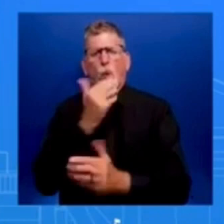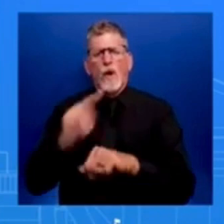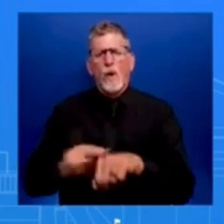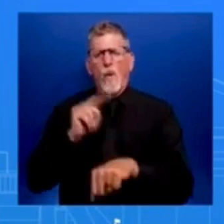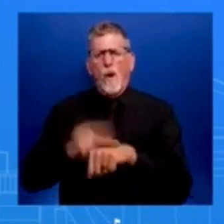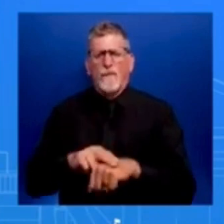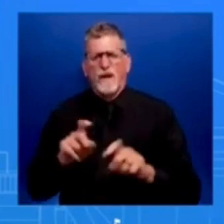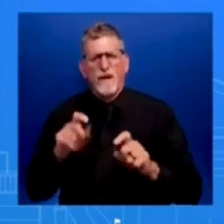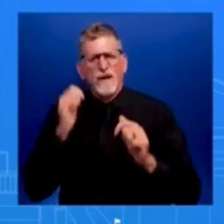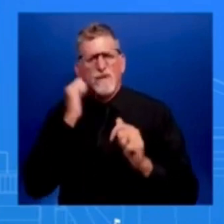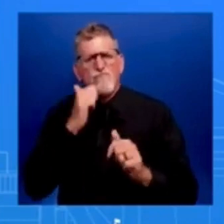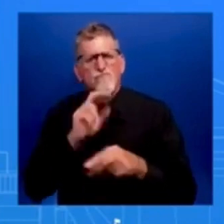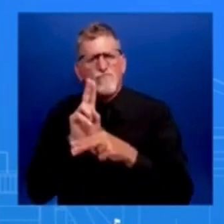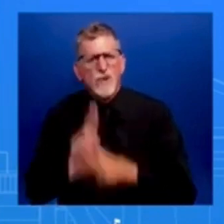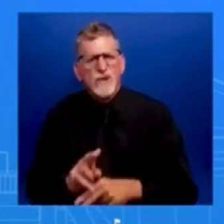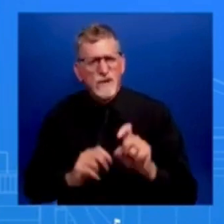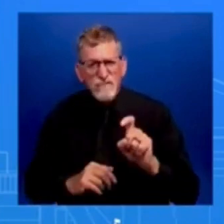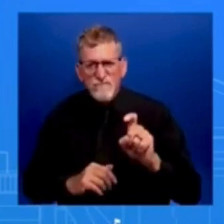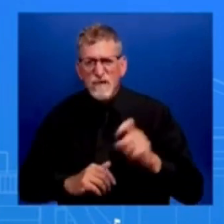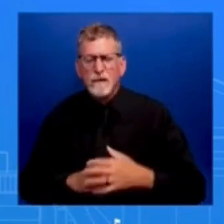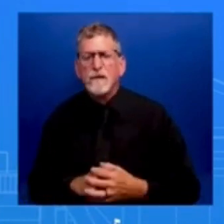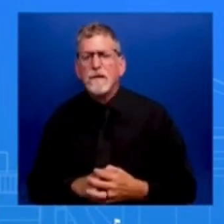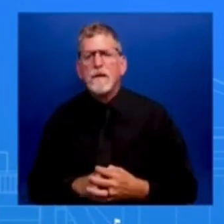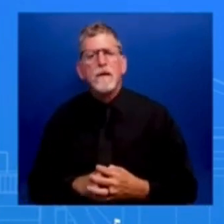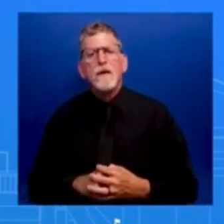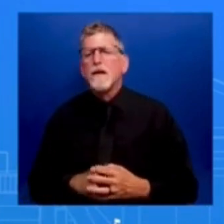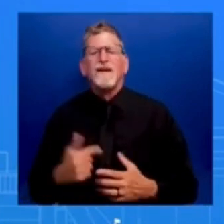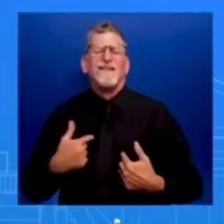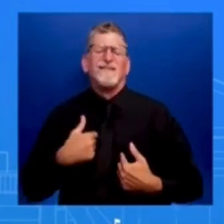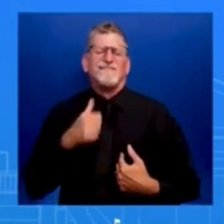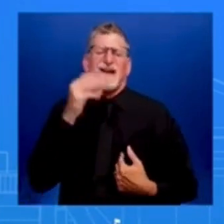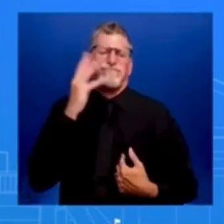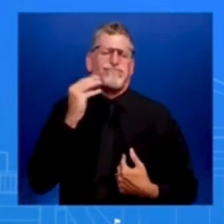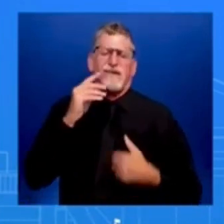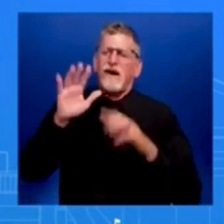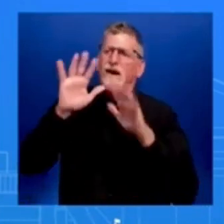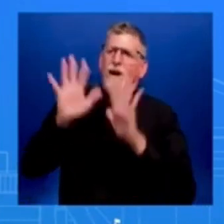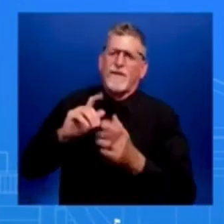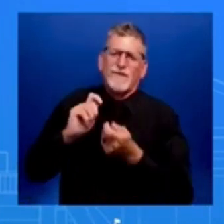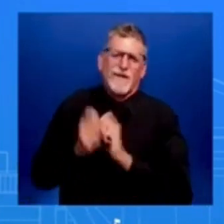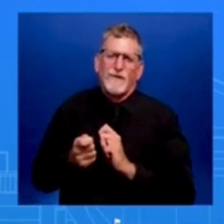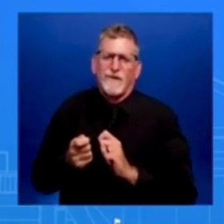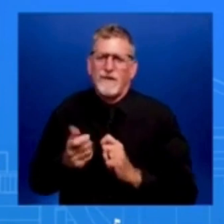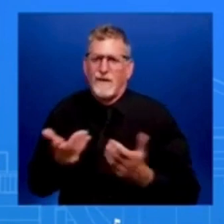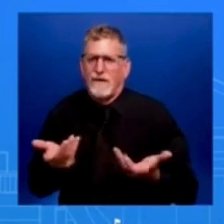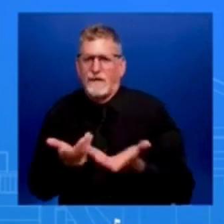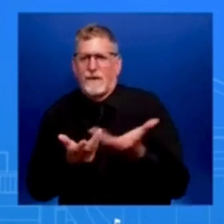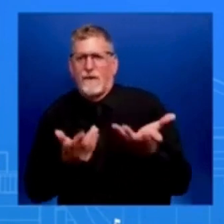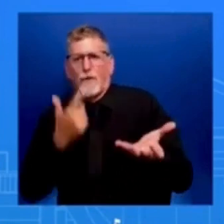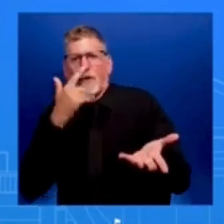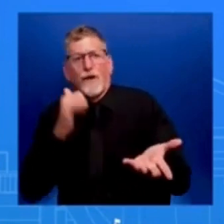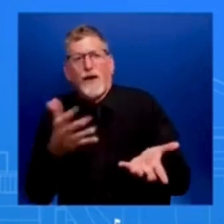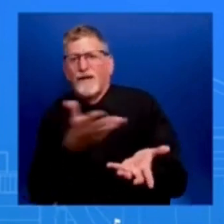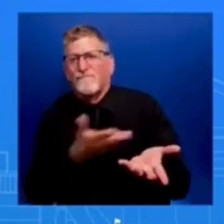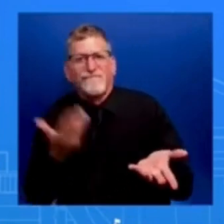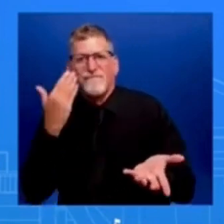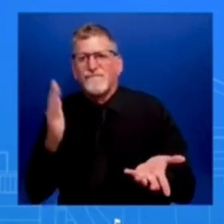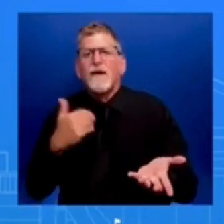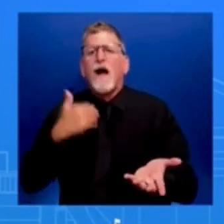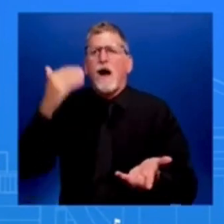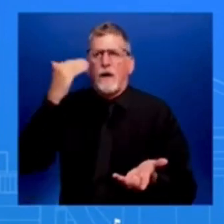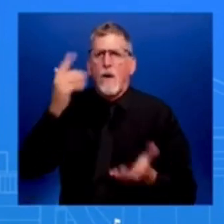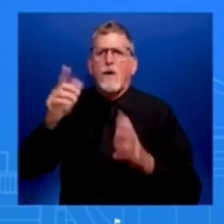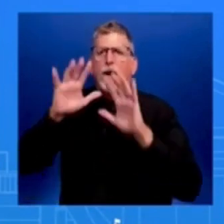it. What that's going to look like, but we know climate change exists, right? We know that there is a real problem